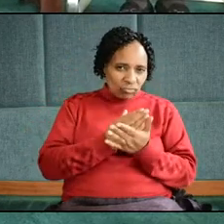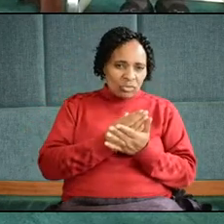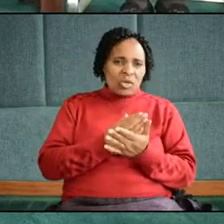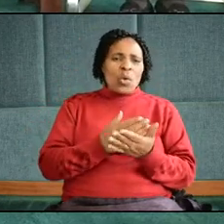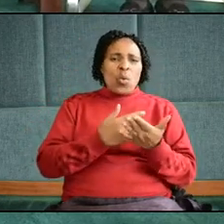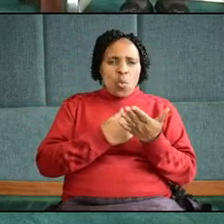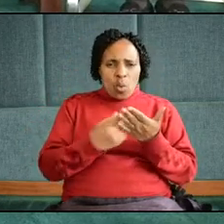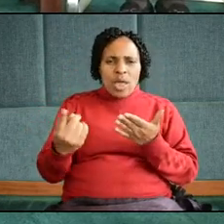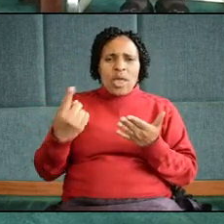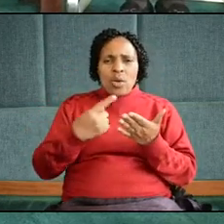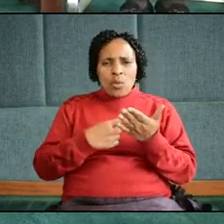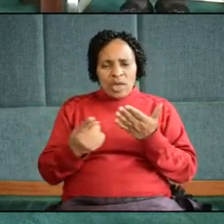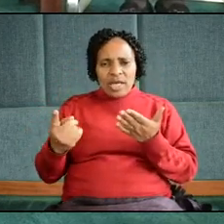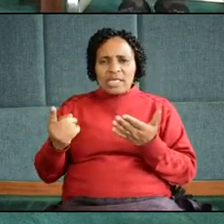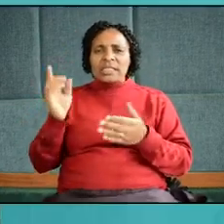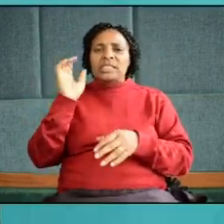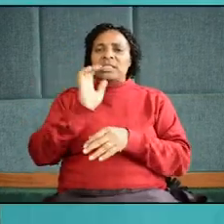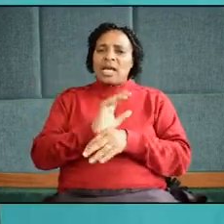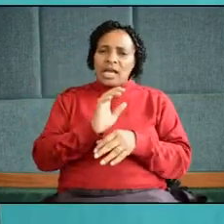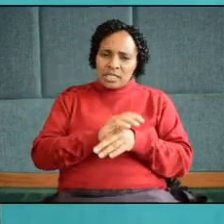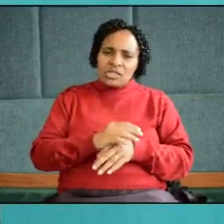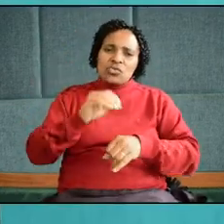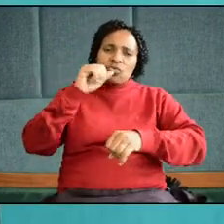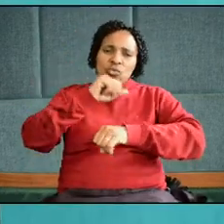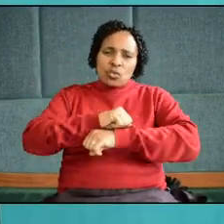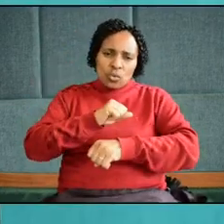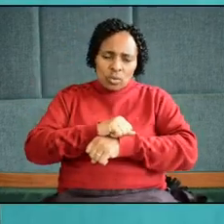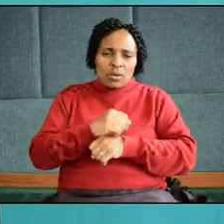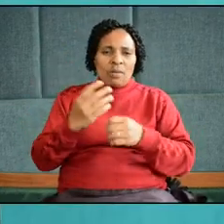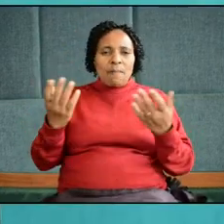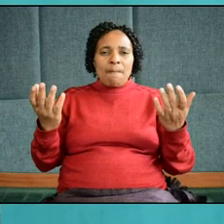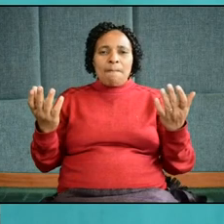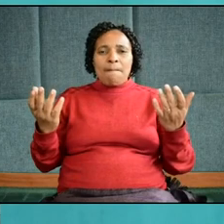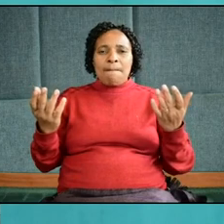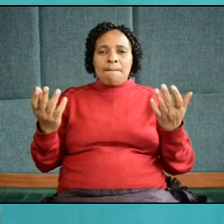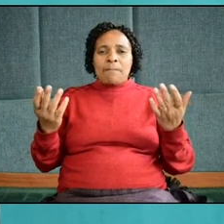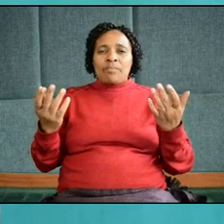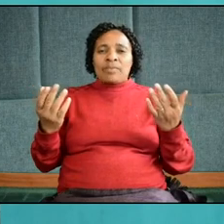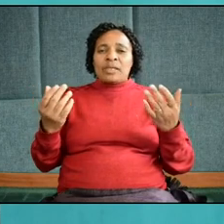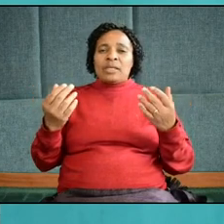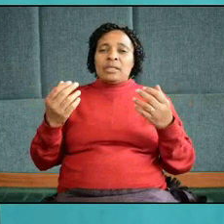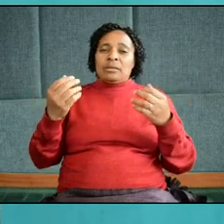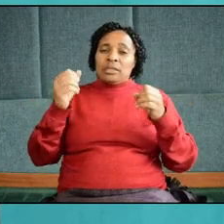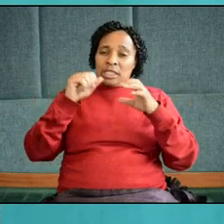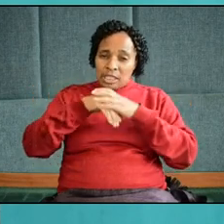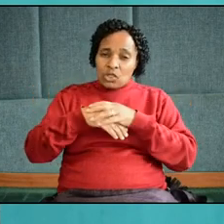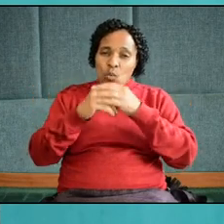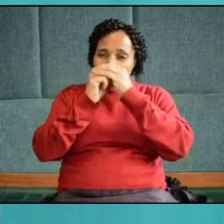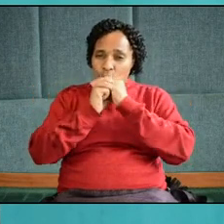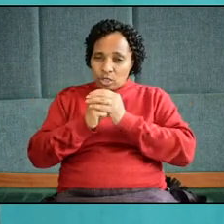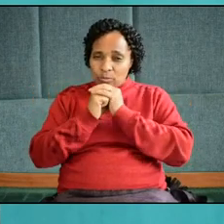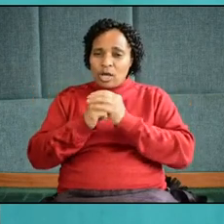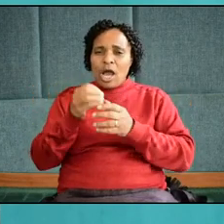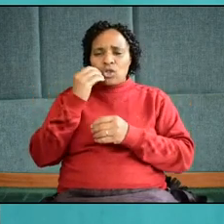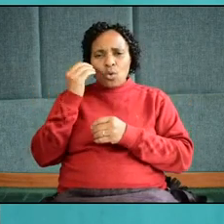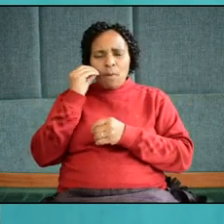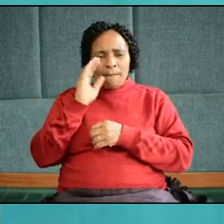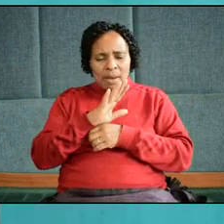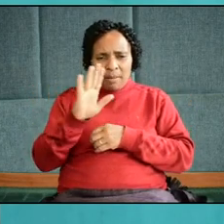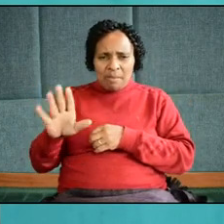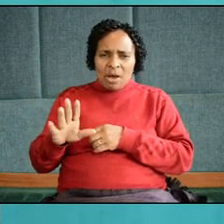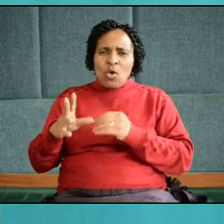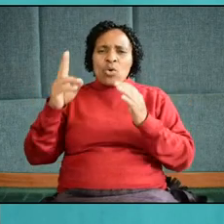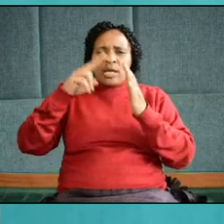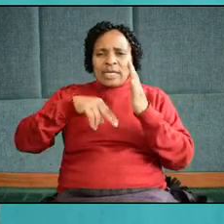week in church, in school, in some schools, right? When you're doing your devotion at home, you've read